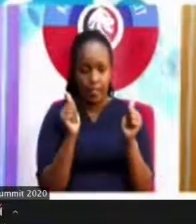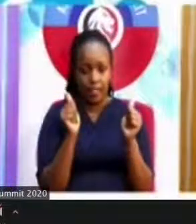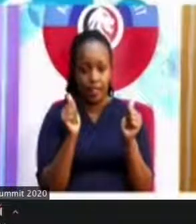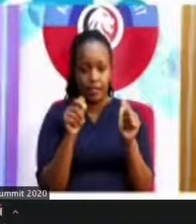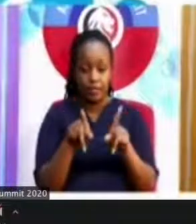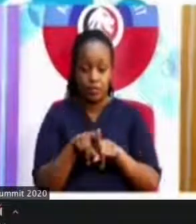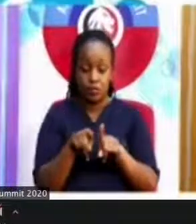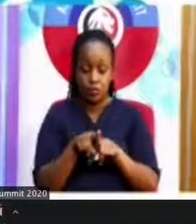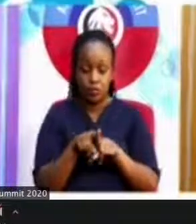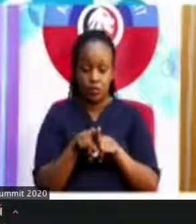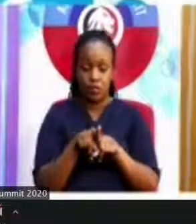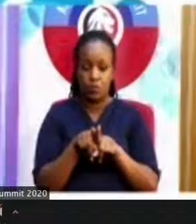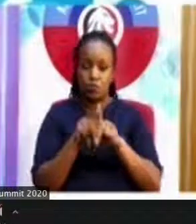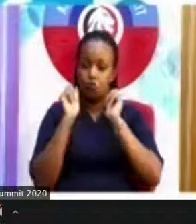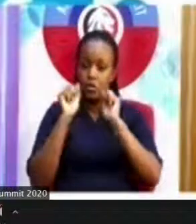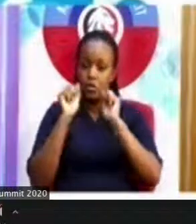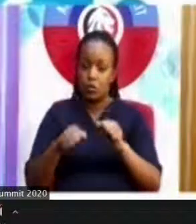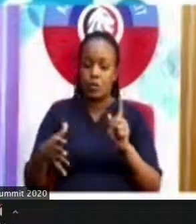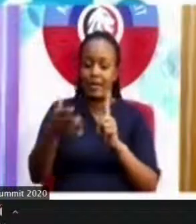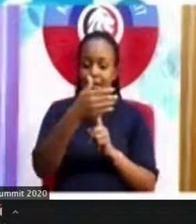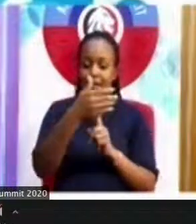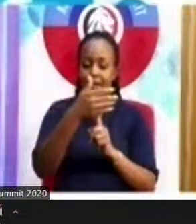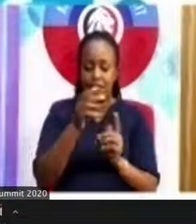we could reach our taxpayers.